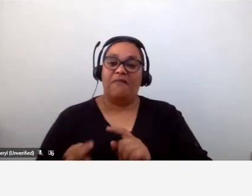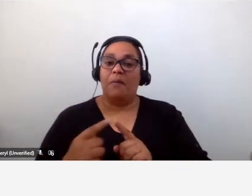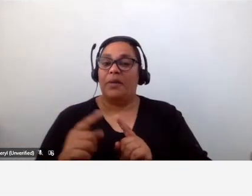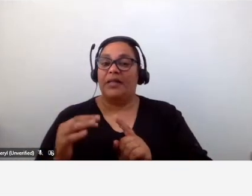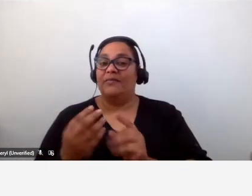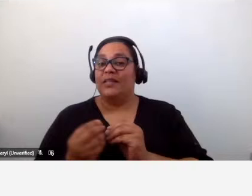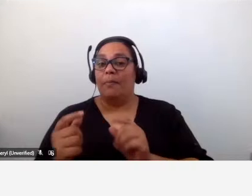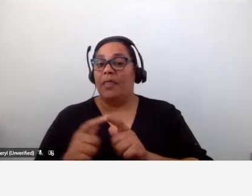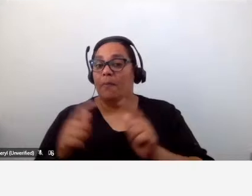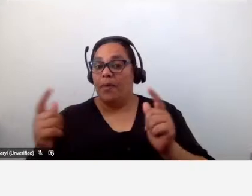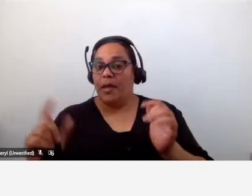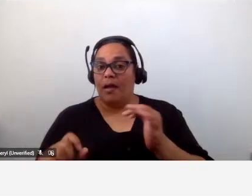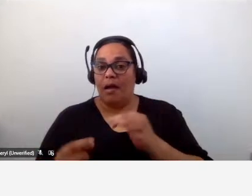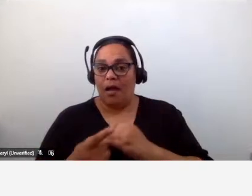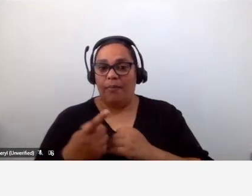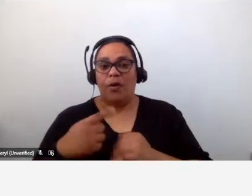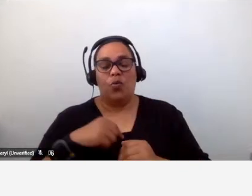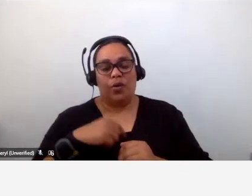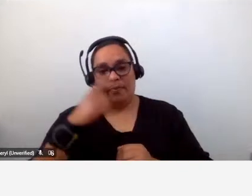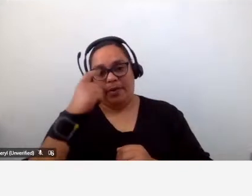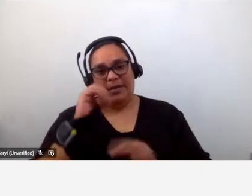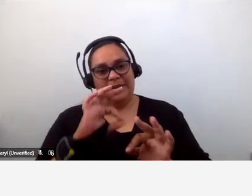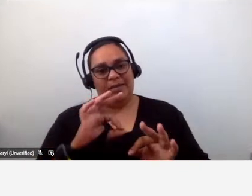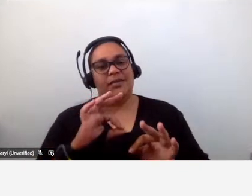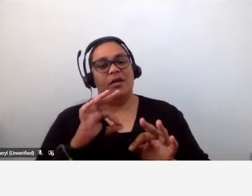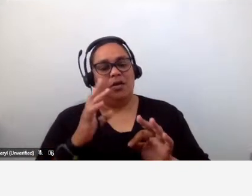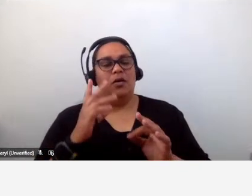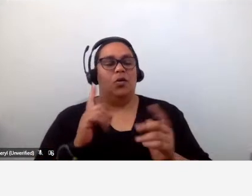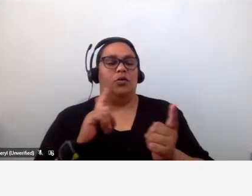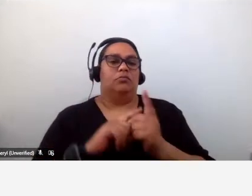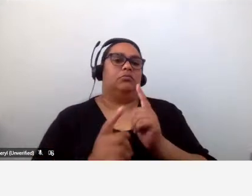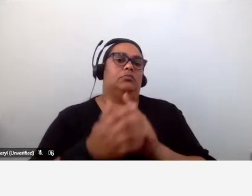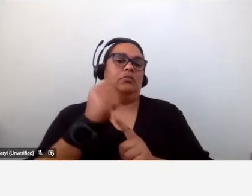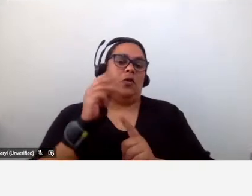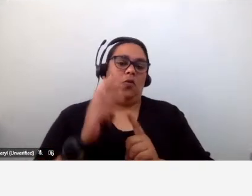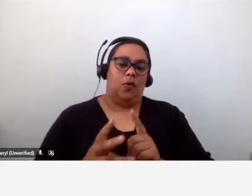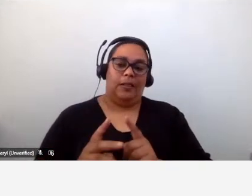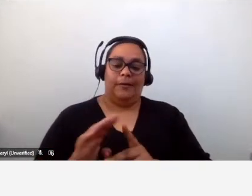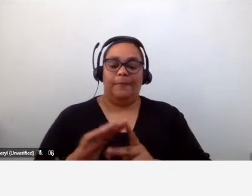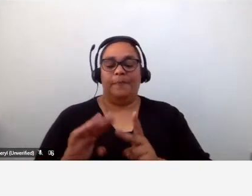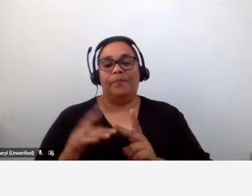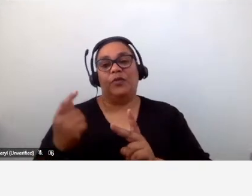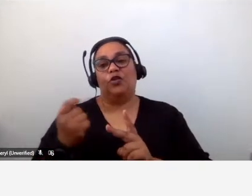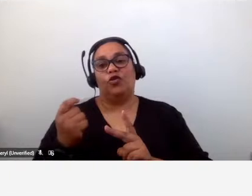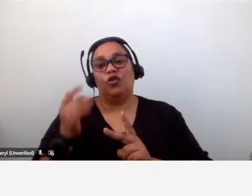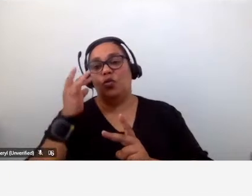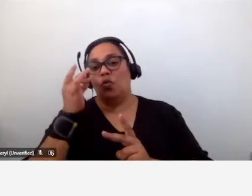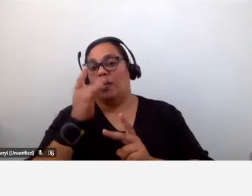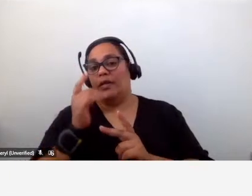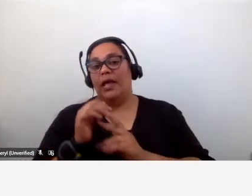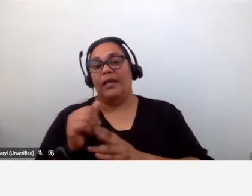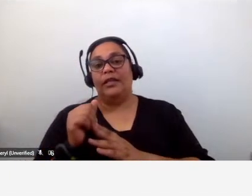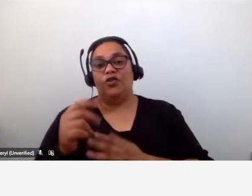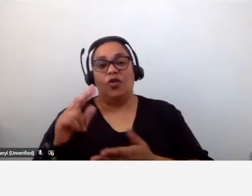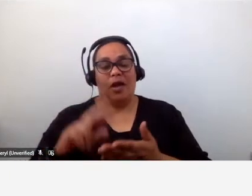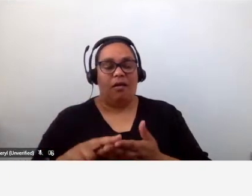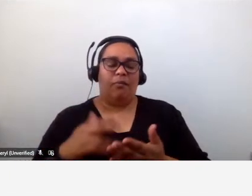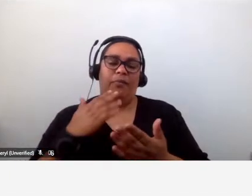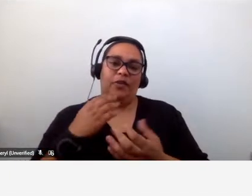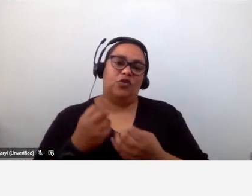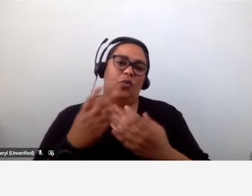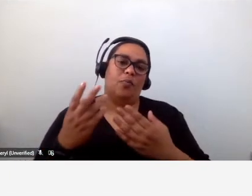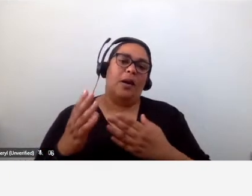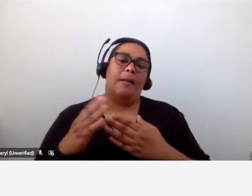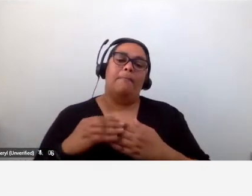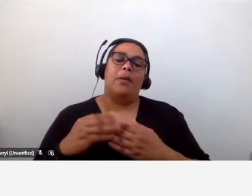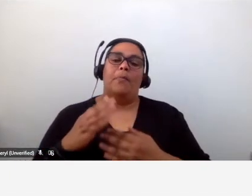major happens, we believe we're going to meet that deadline. In terms of the Traditional and Khoisan Leadership Act, thanks, Member Barnes,